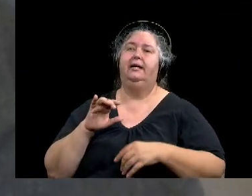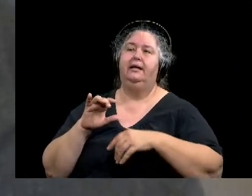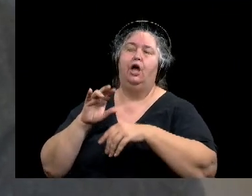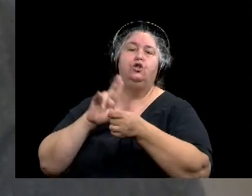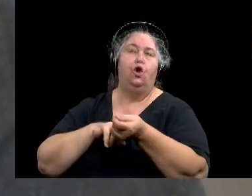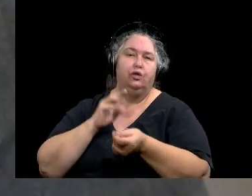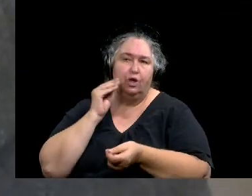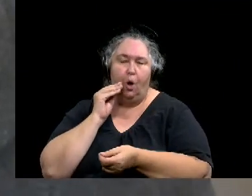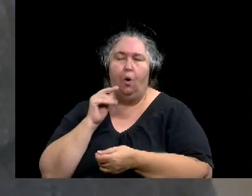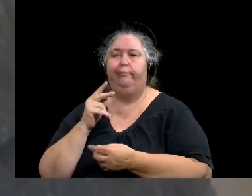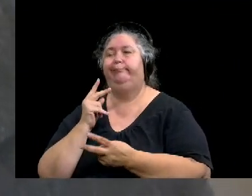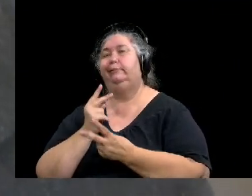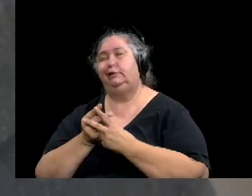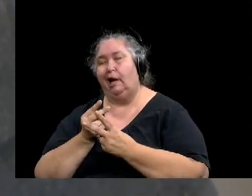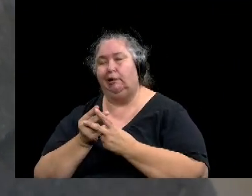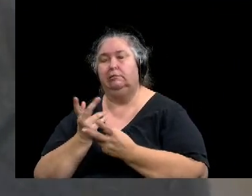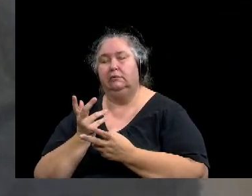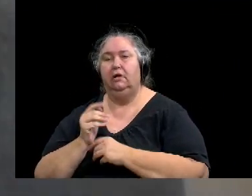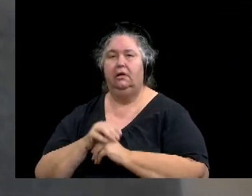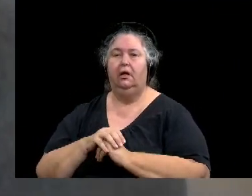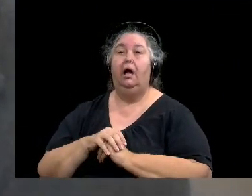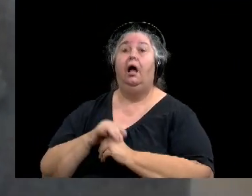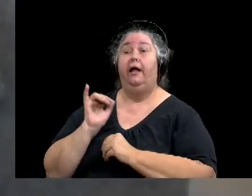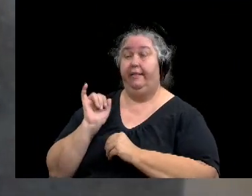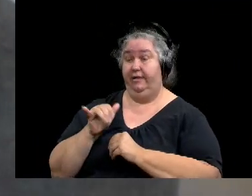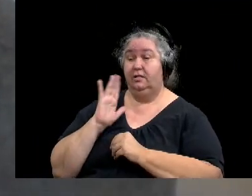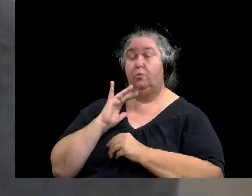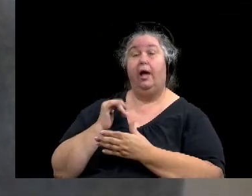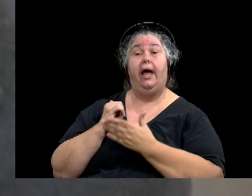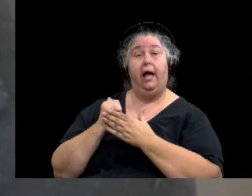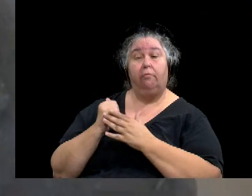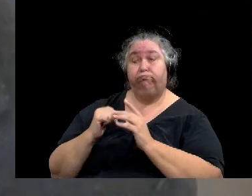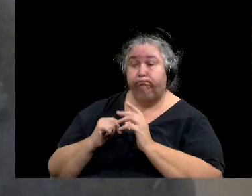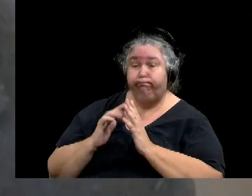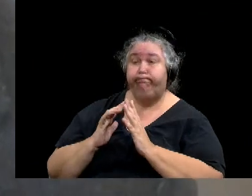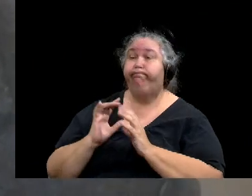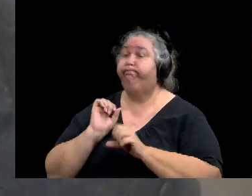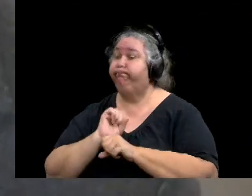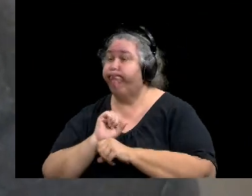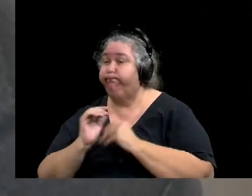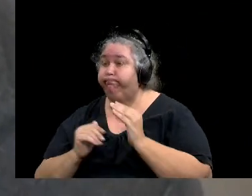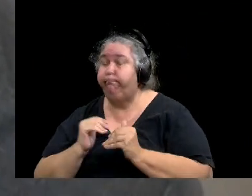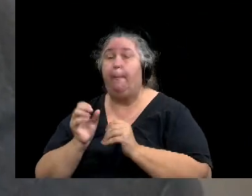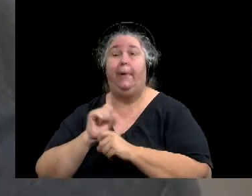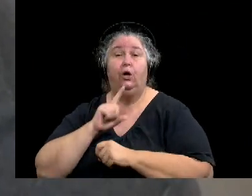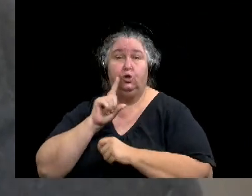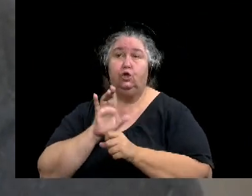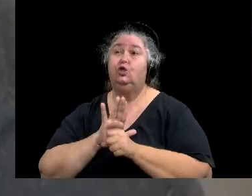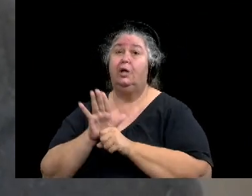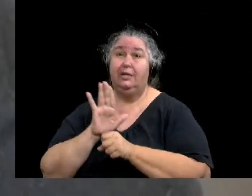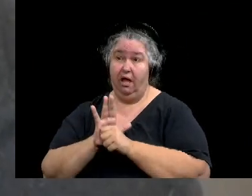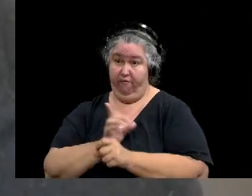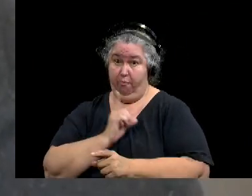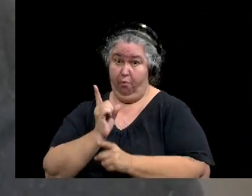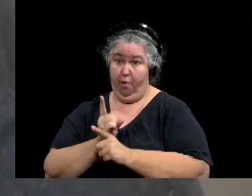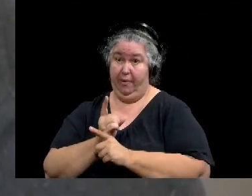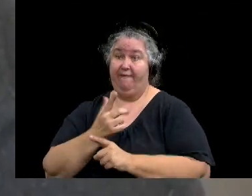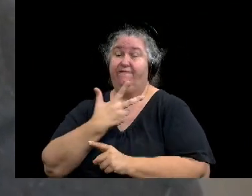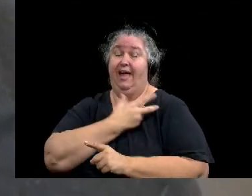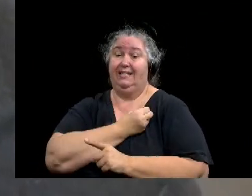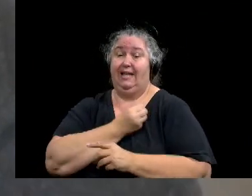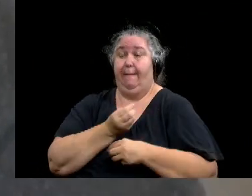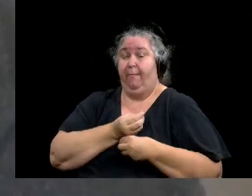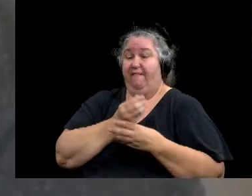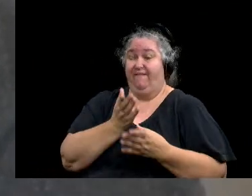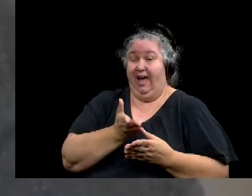jails, etc. This coalition will work to ensure that there are enough appropriate vaccine providers enrolled,